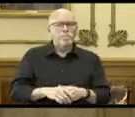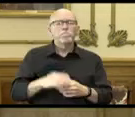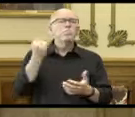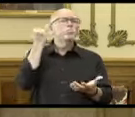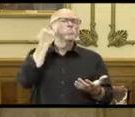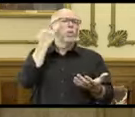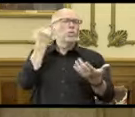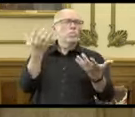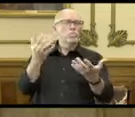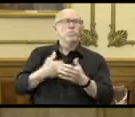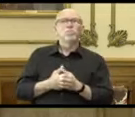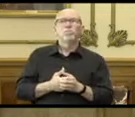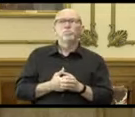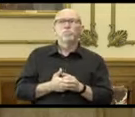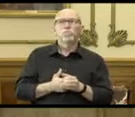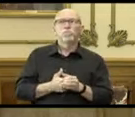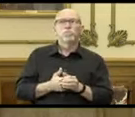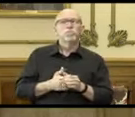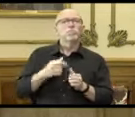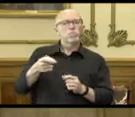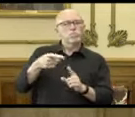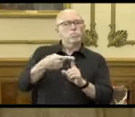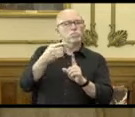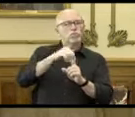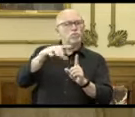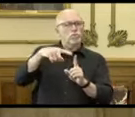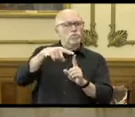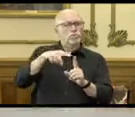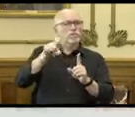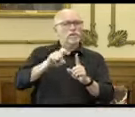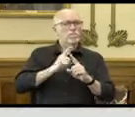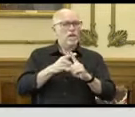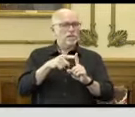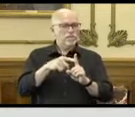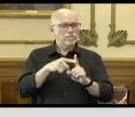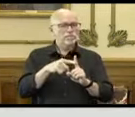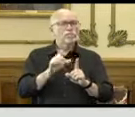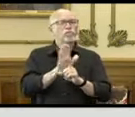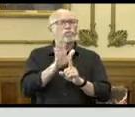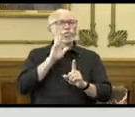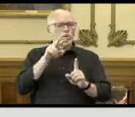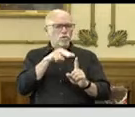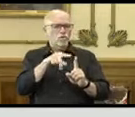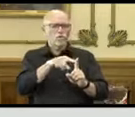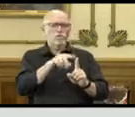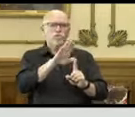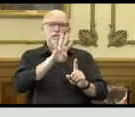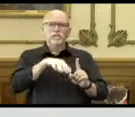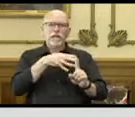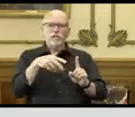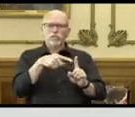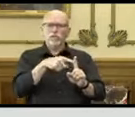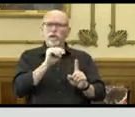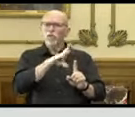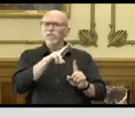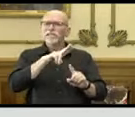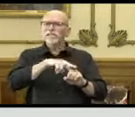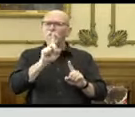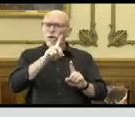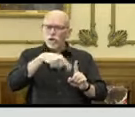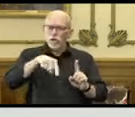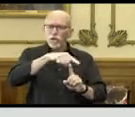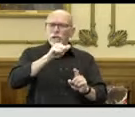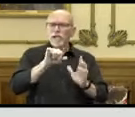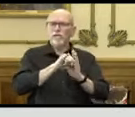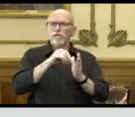let's say the blue student tests positive. The school will look carefully at the student's schedule and assign seats to help